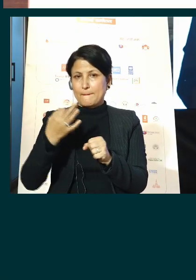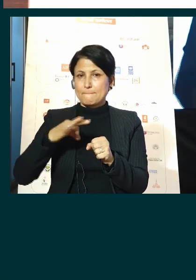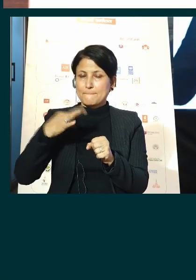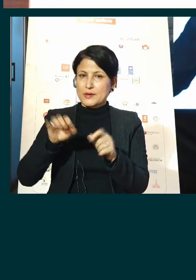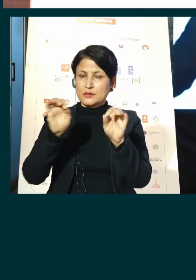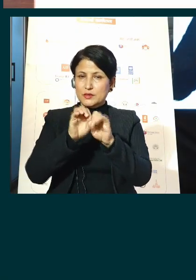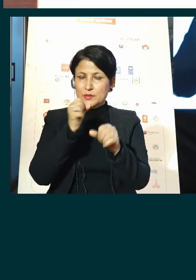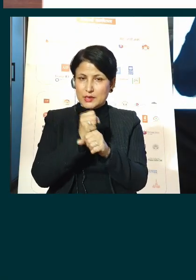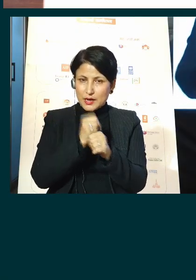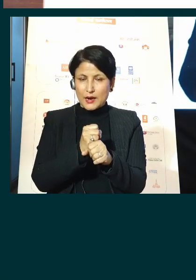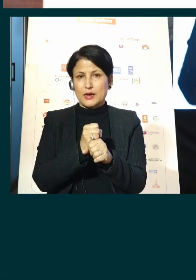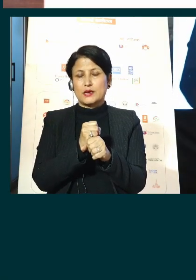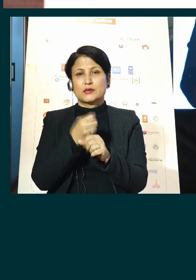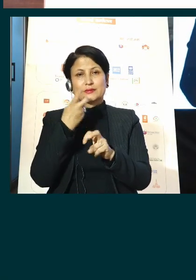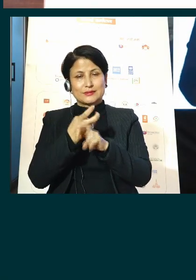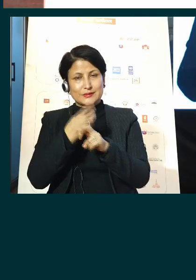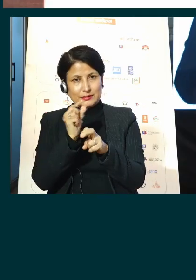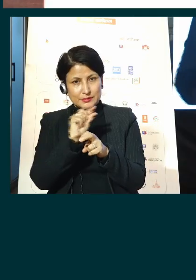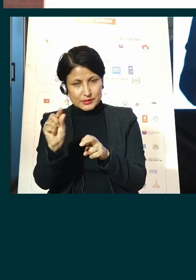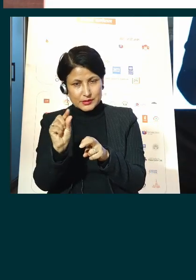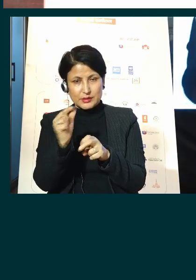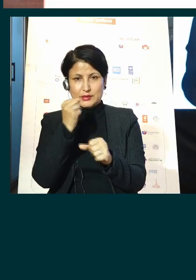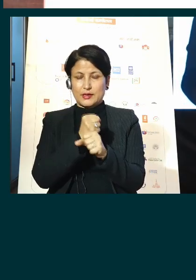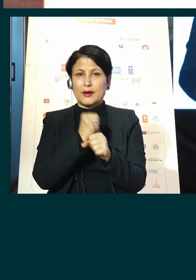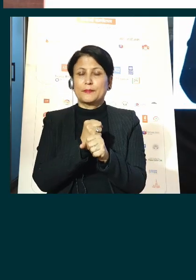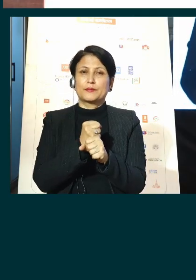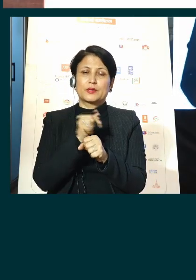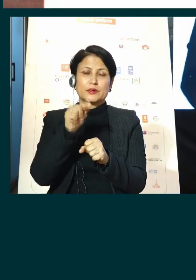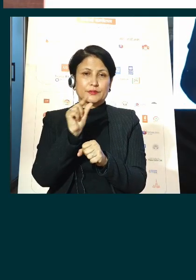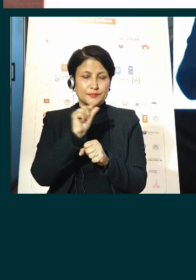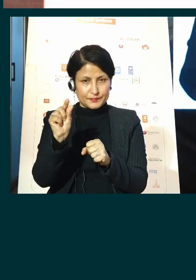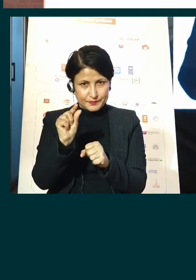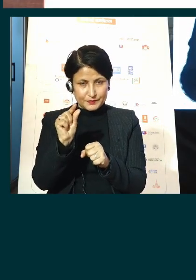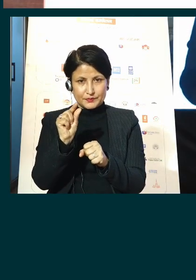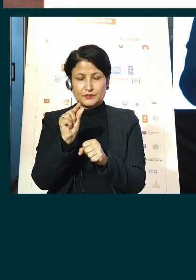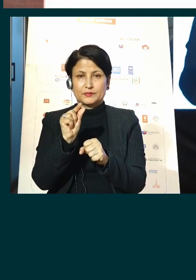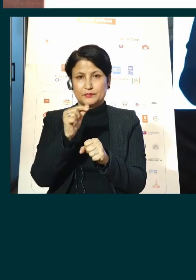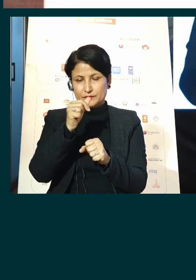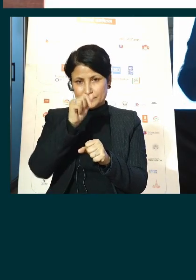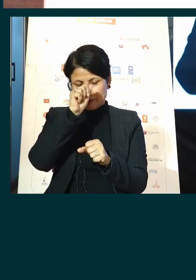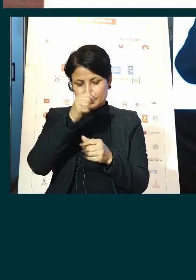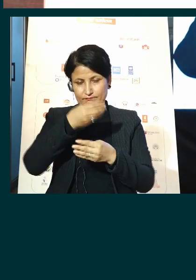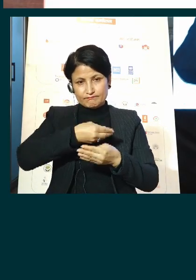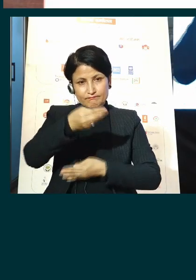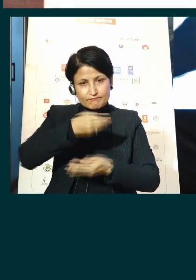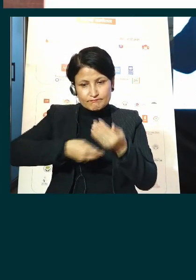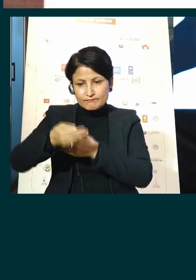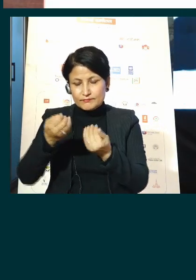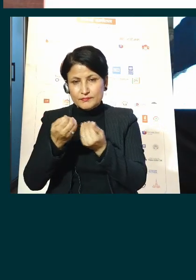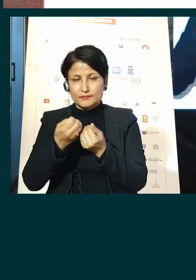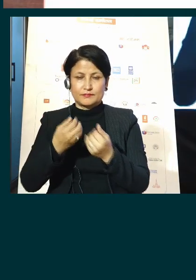complexities of menstruation in Nepal. So I'm very excited to share this initial findings piece with you all. We're